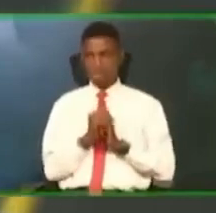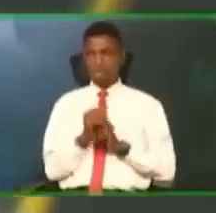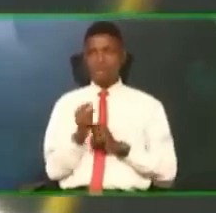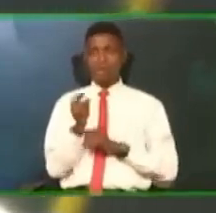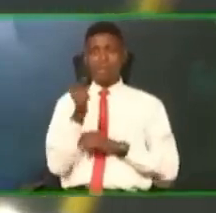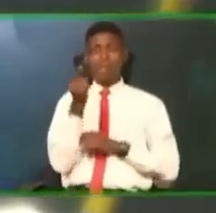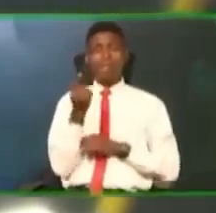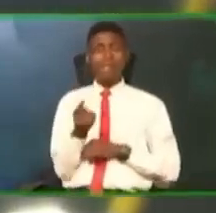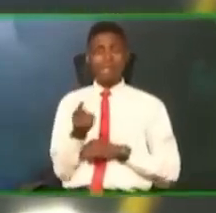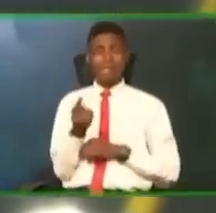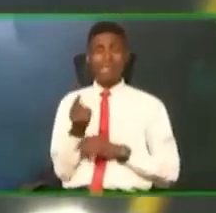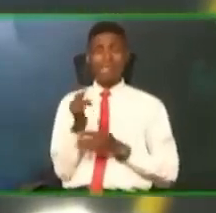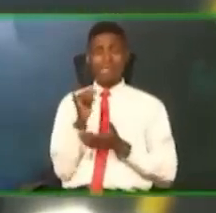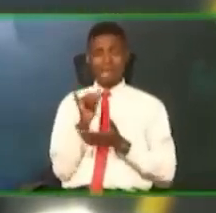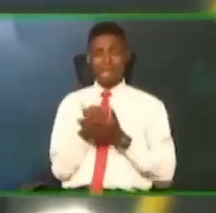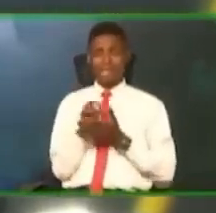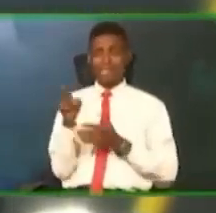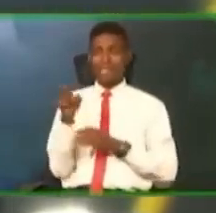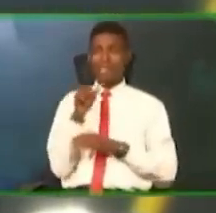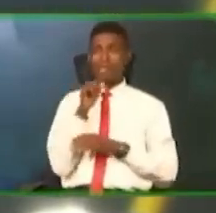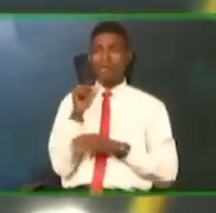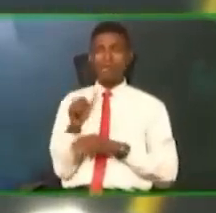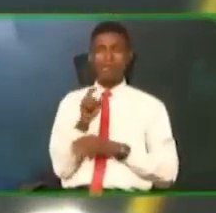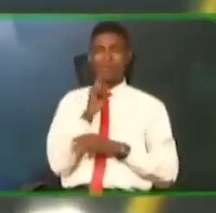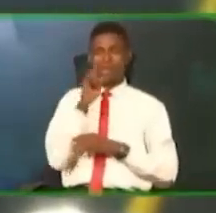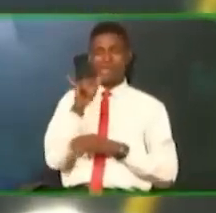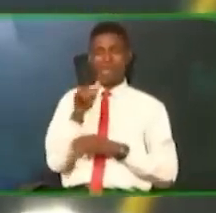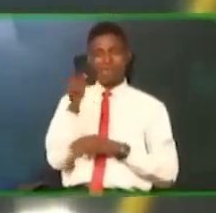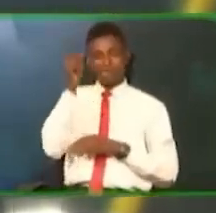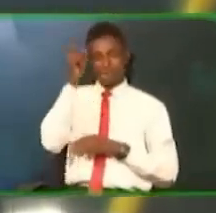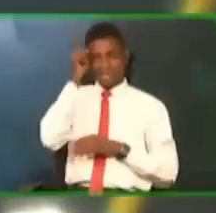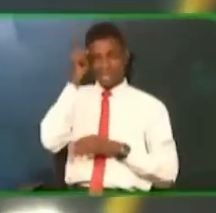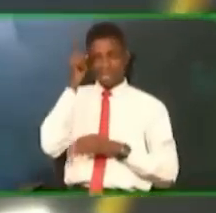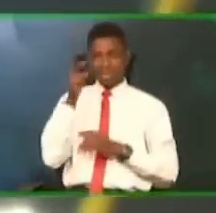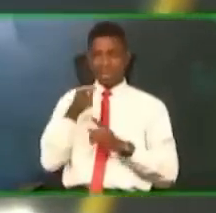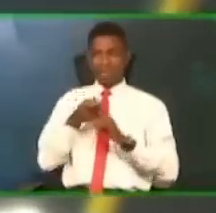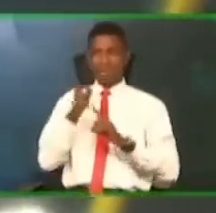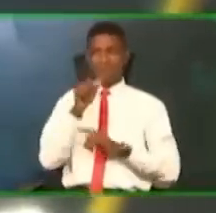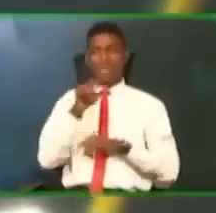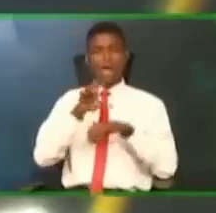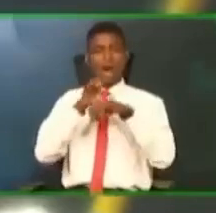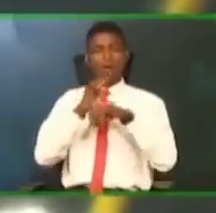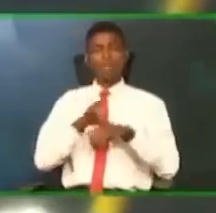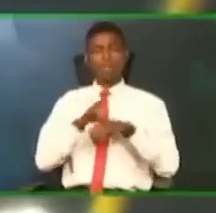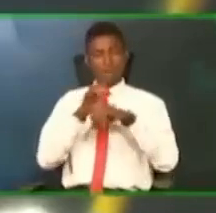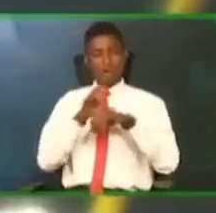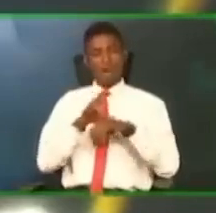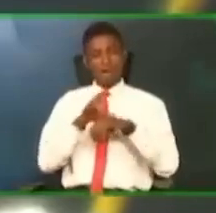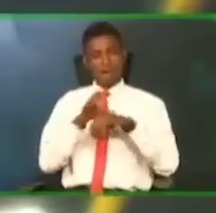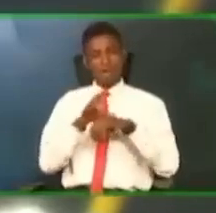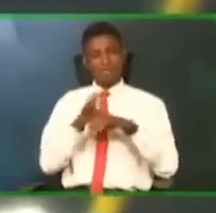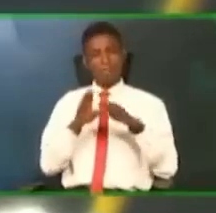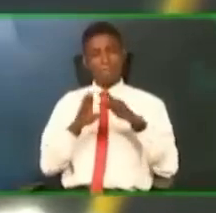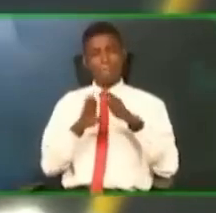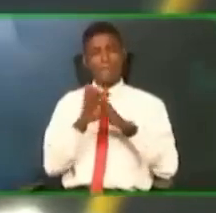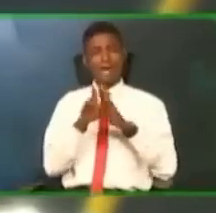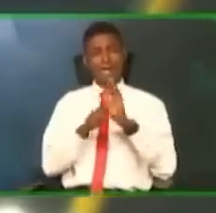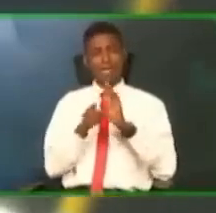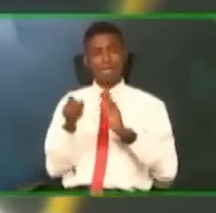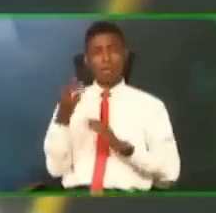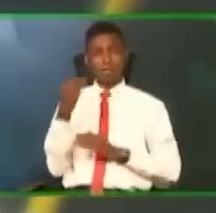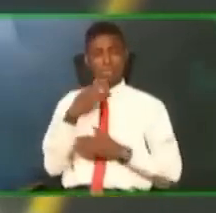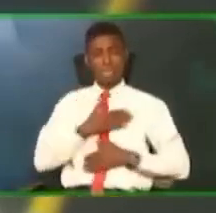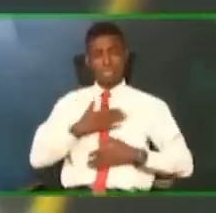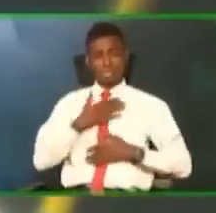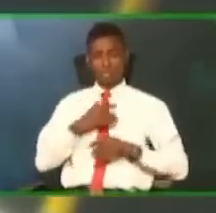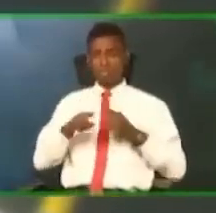largely for it, I really didn't understand what, you know, from a cultural standpoint now. I was enjoying it, of course, but I didn't